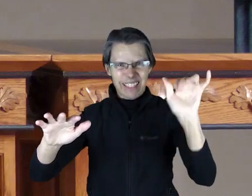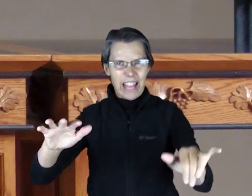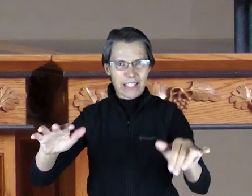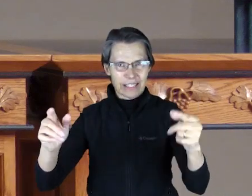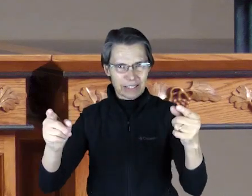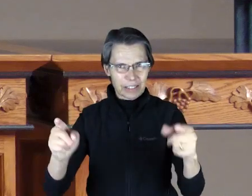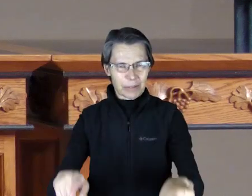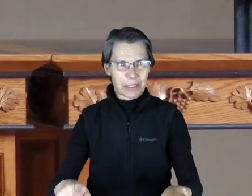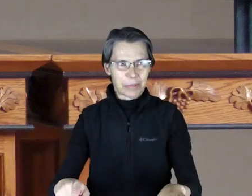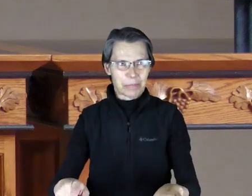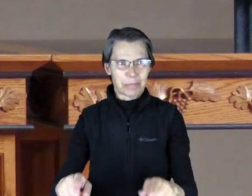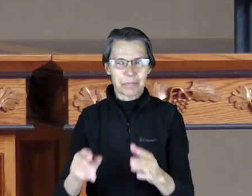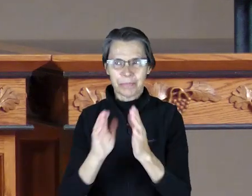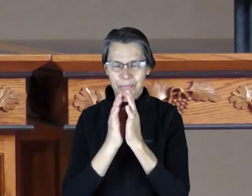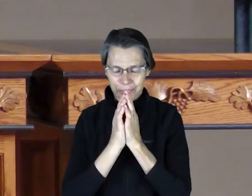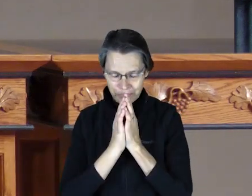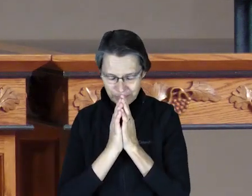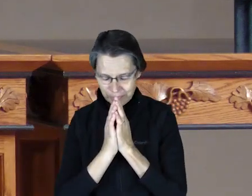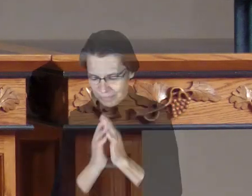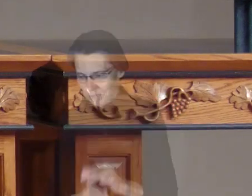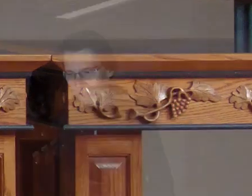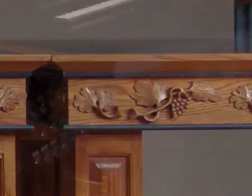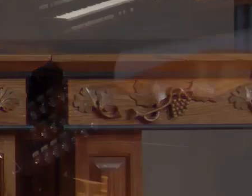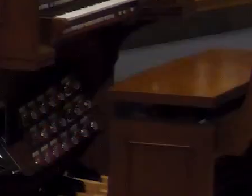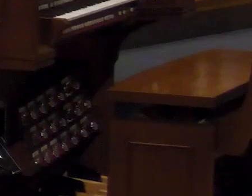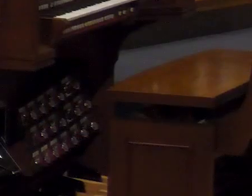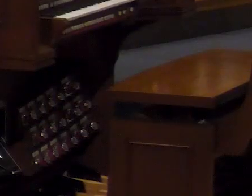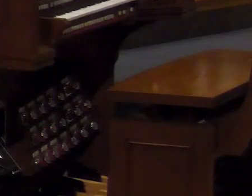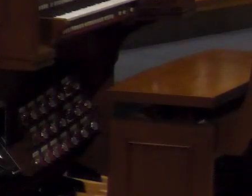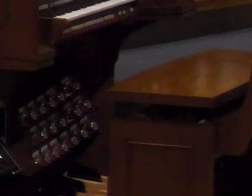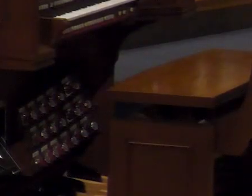be. Amen.